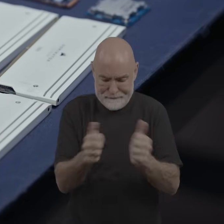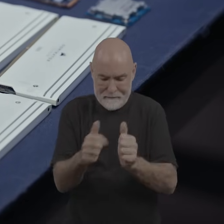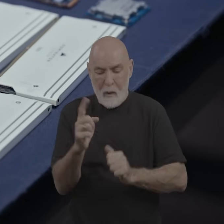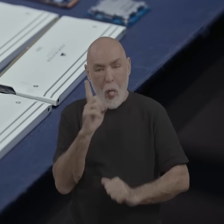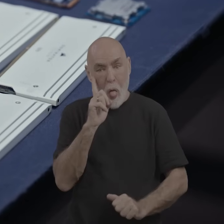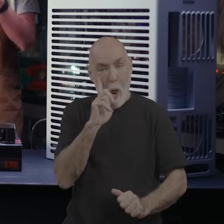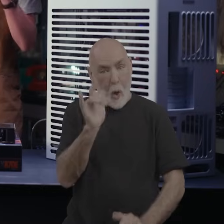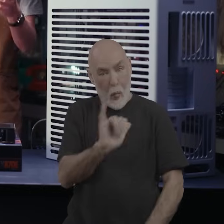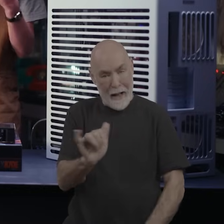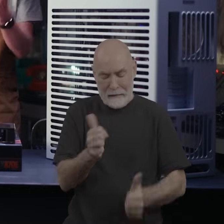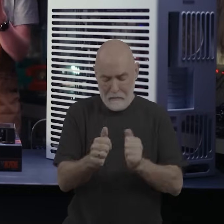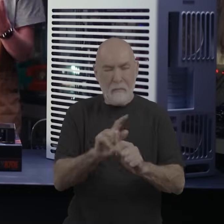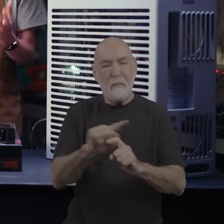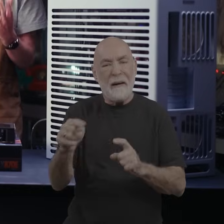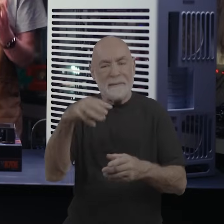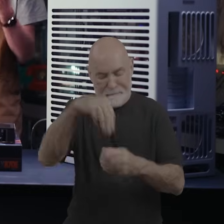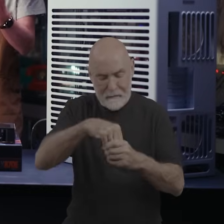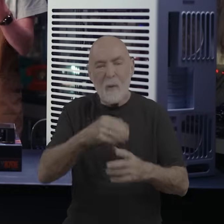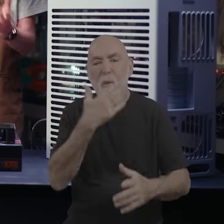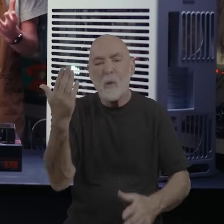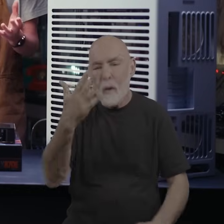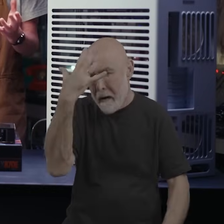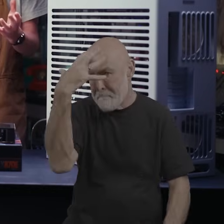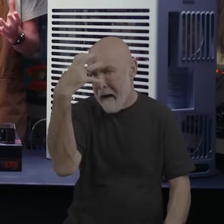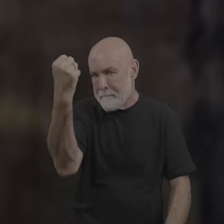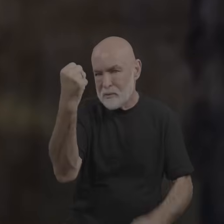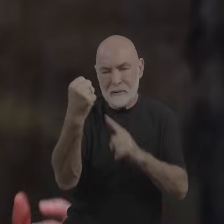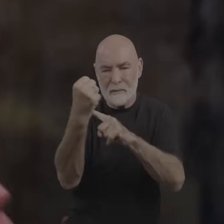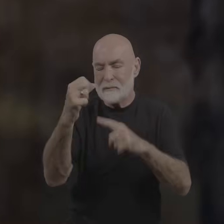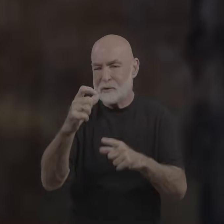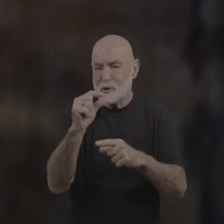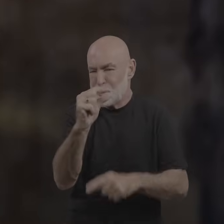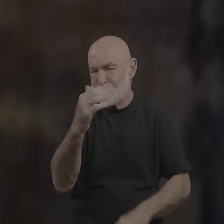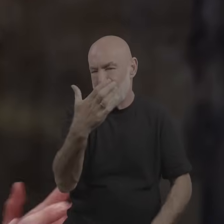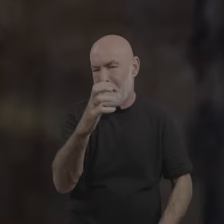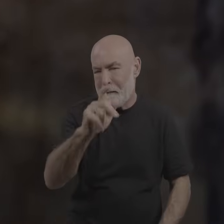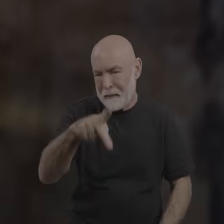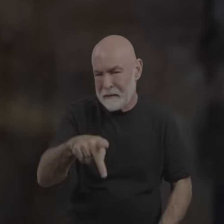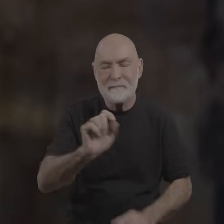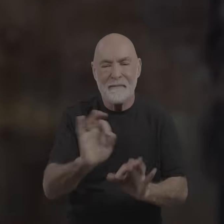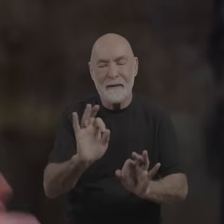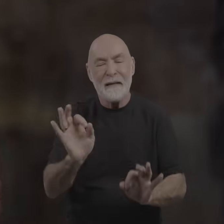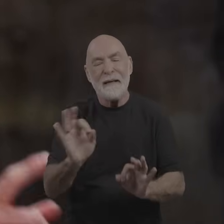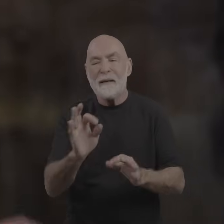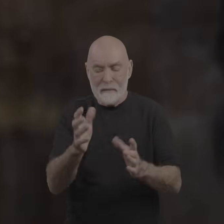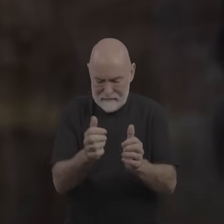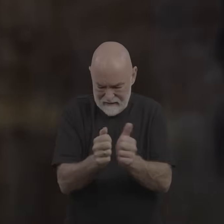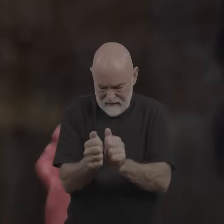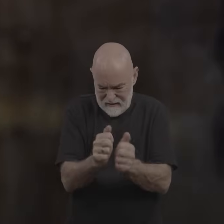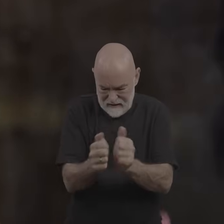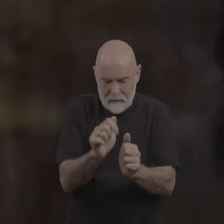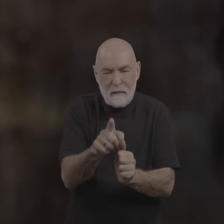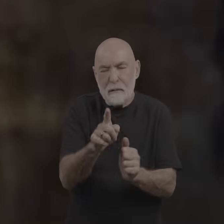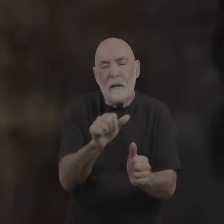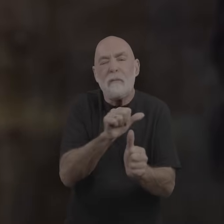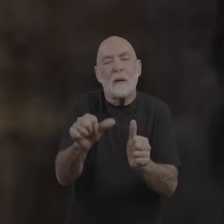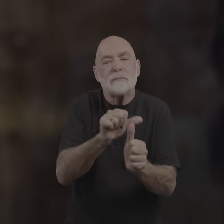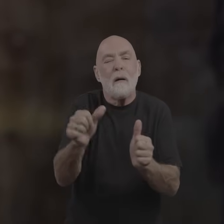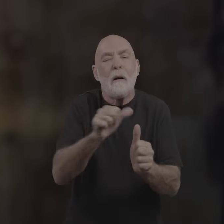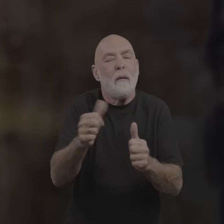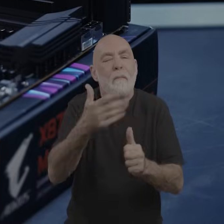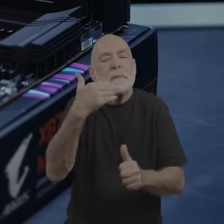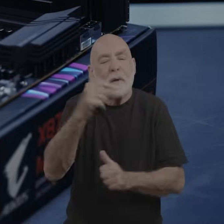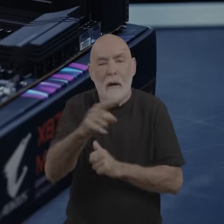sticks that look the part but don't actually contain any memory chips. This is a great solution for an AMD build, as it means you can stick to the more reliable slots